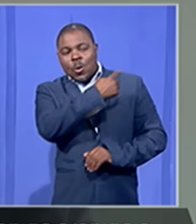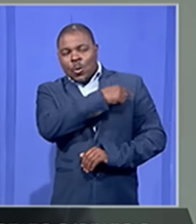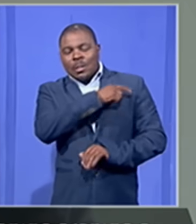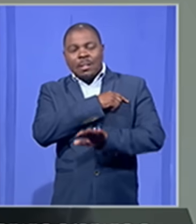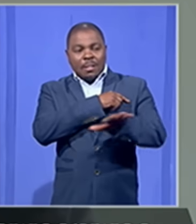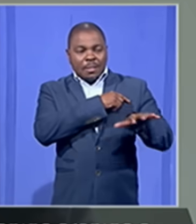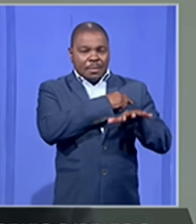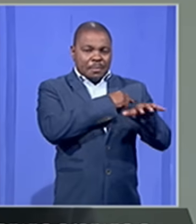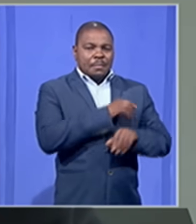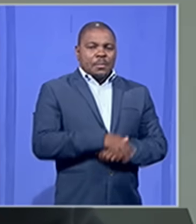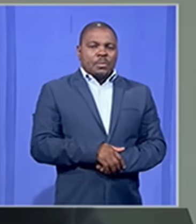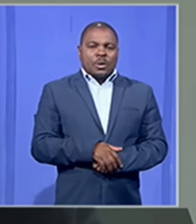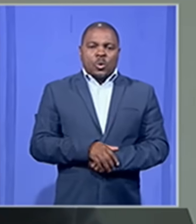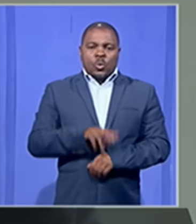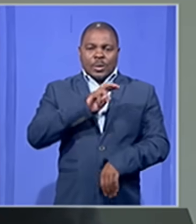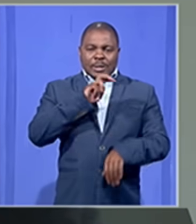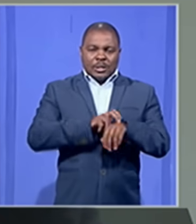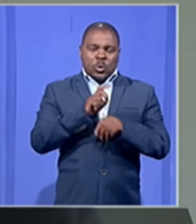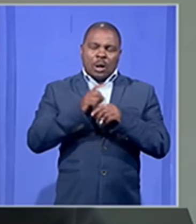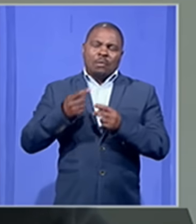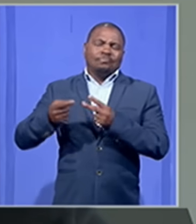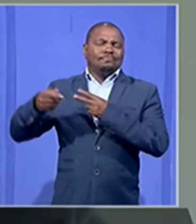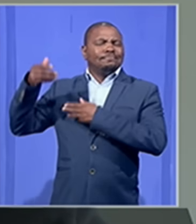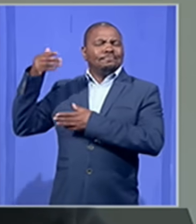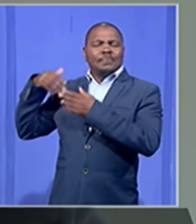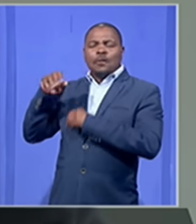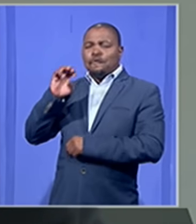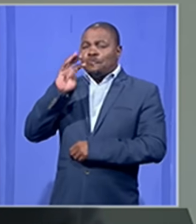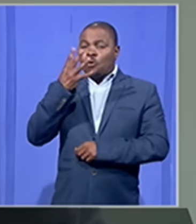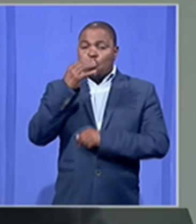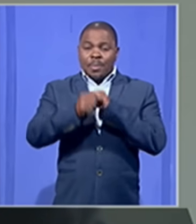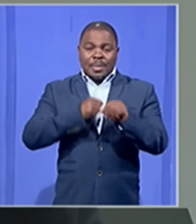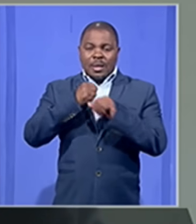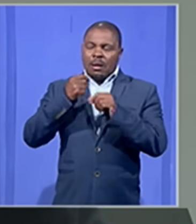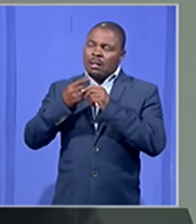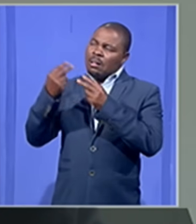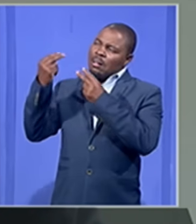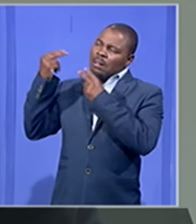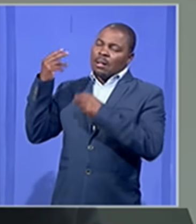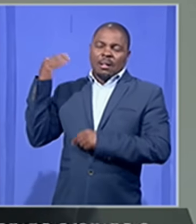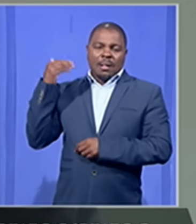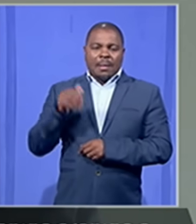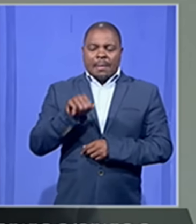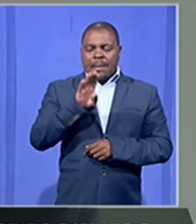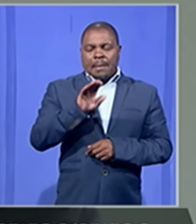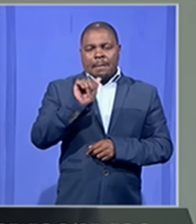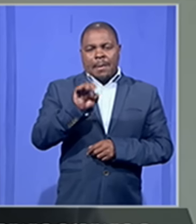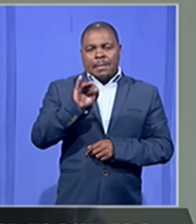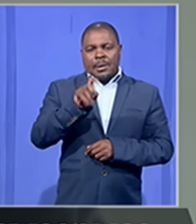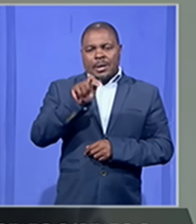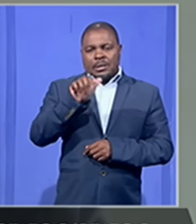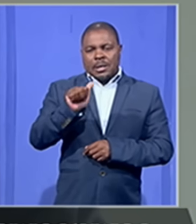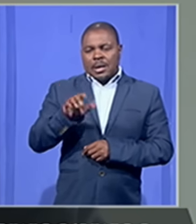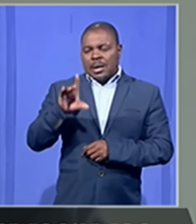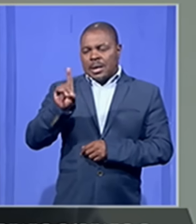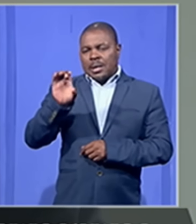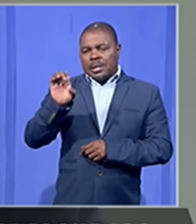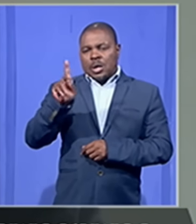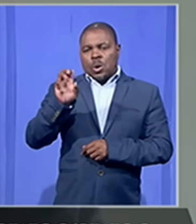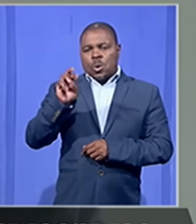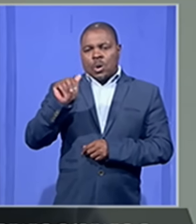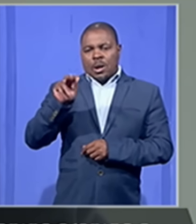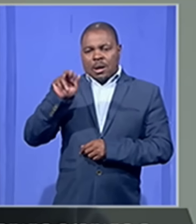We have to go back 4 years to the murder of Babita Diakaran, who at the